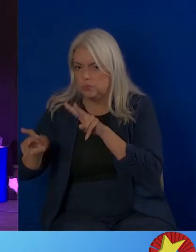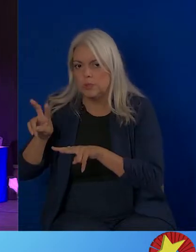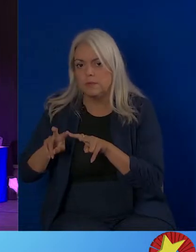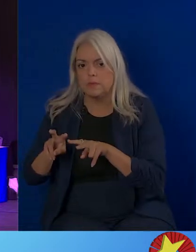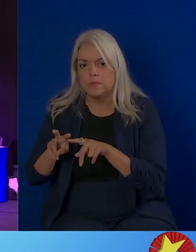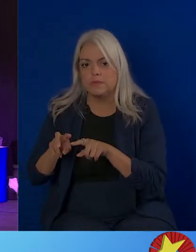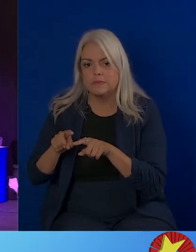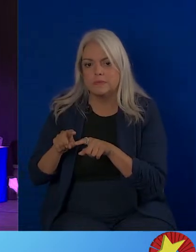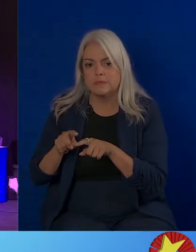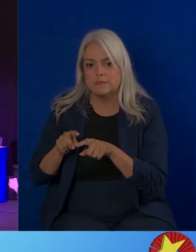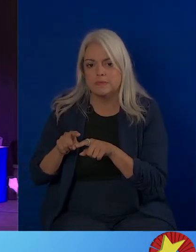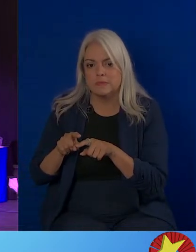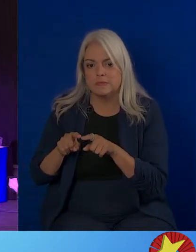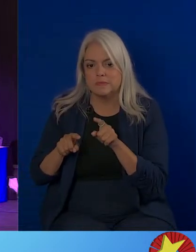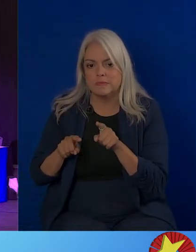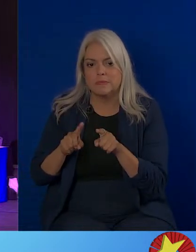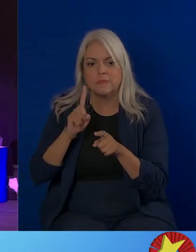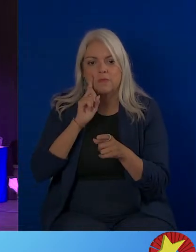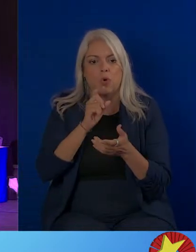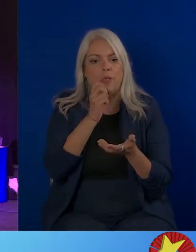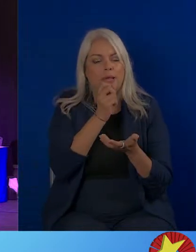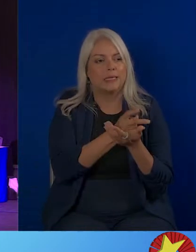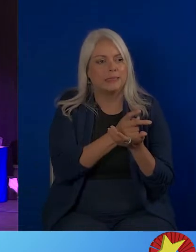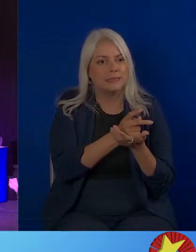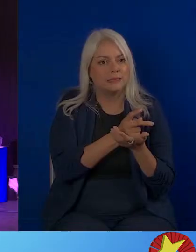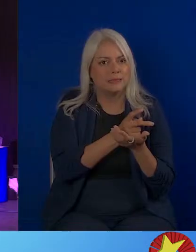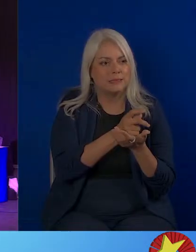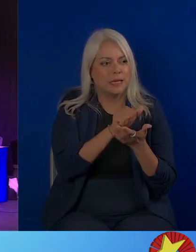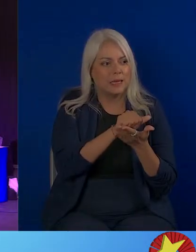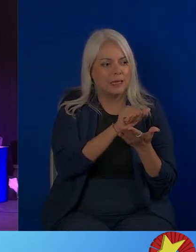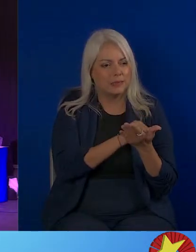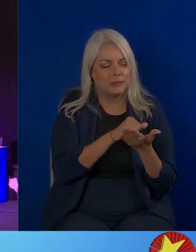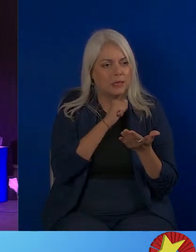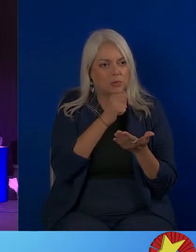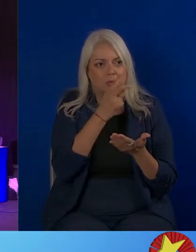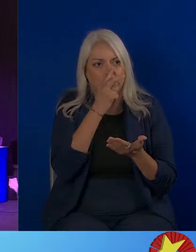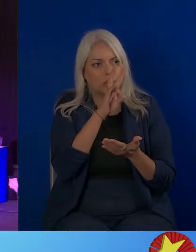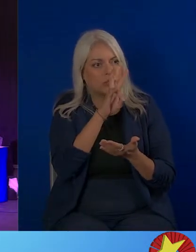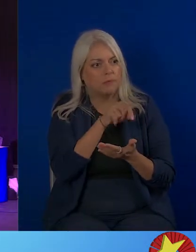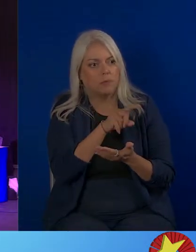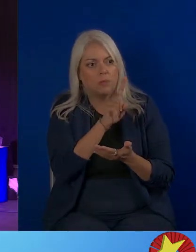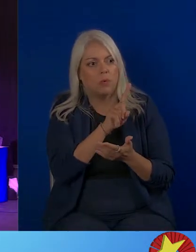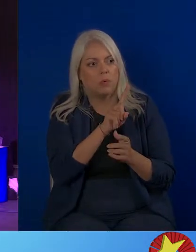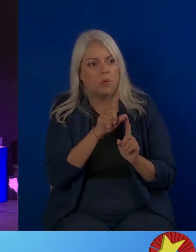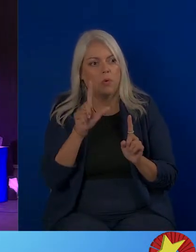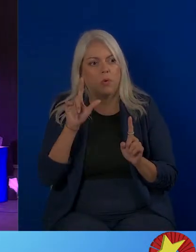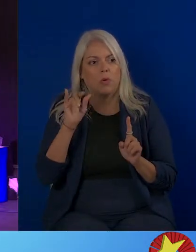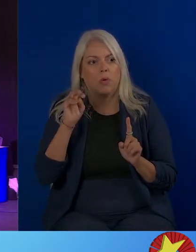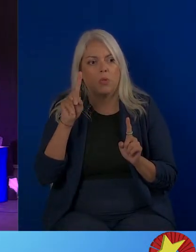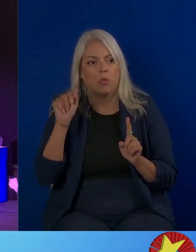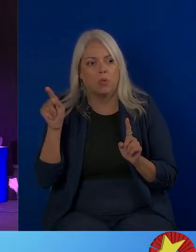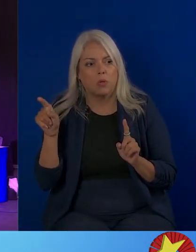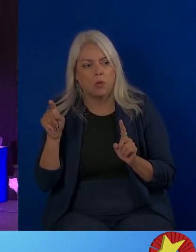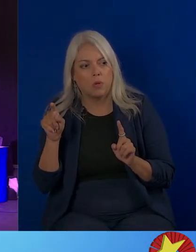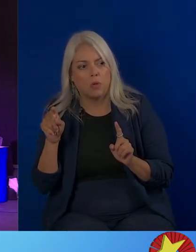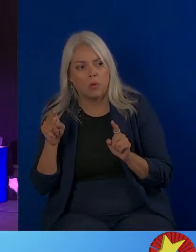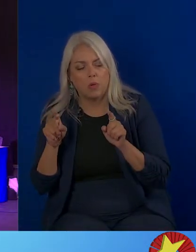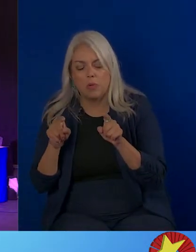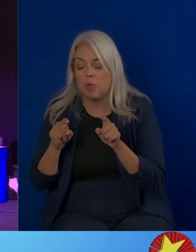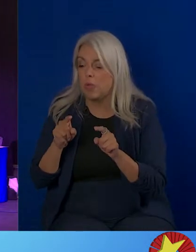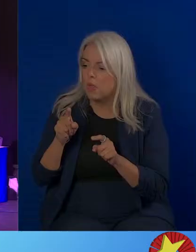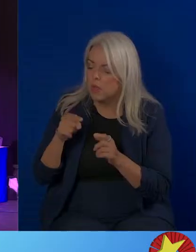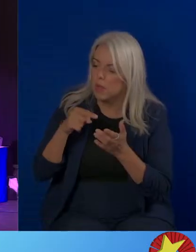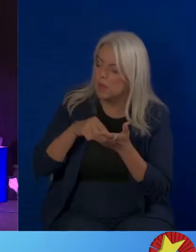see 7.1 on the JICK, consent JKD. agenda. I'm sorry? 7.1 is not on the consent. I'm looking agenda. at board routine